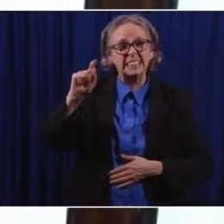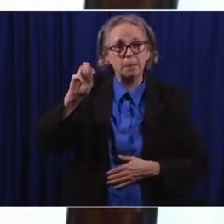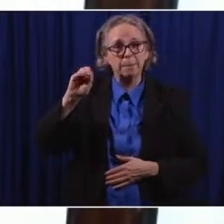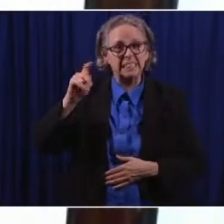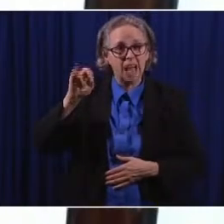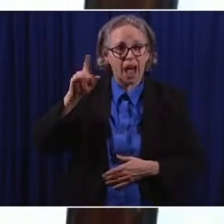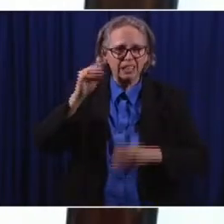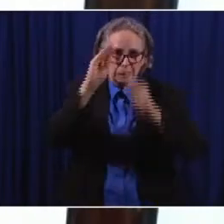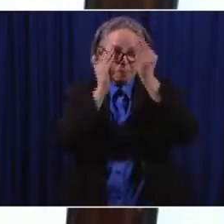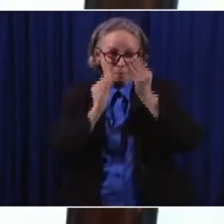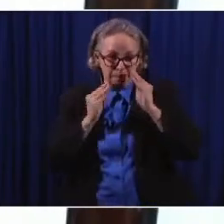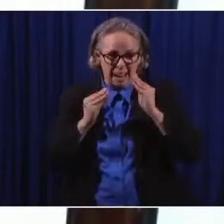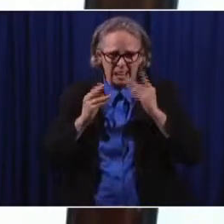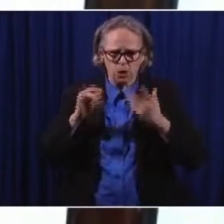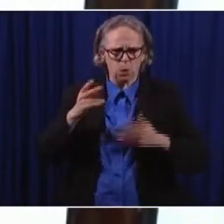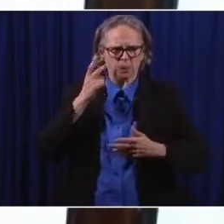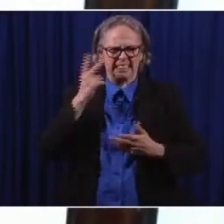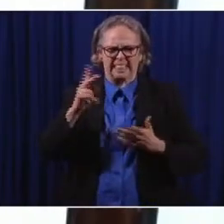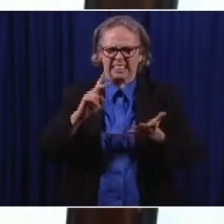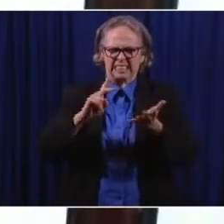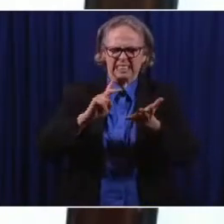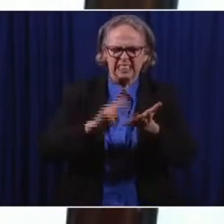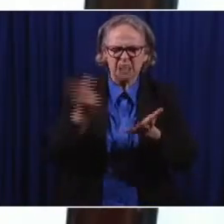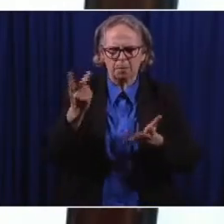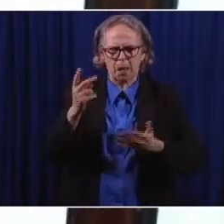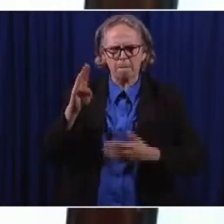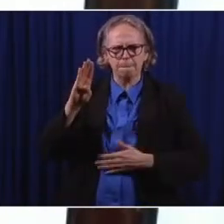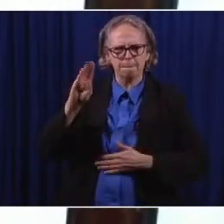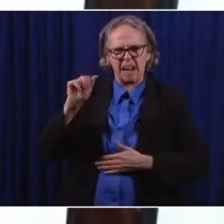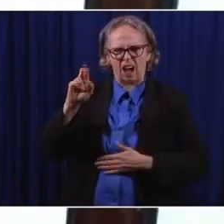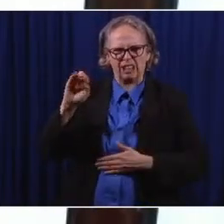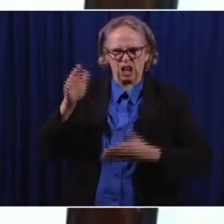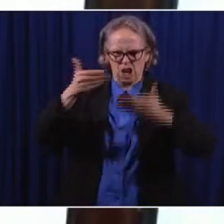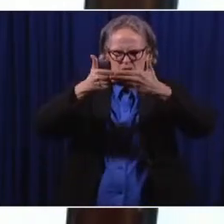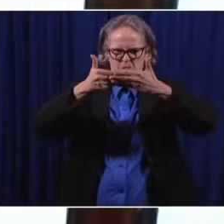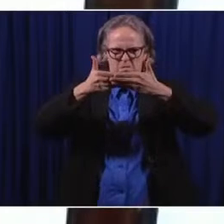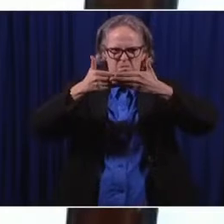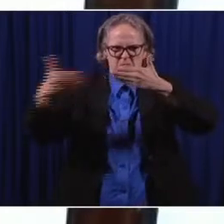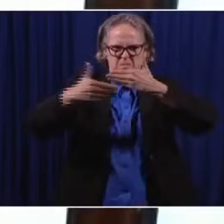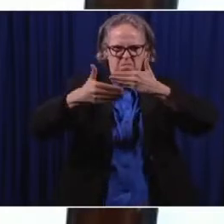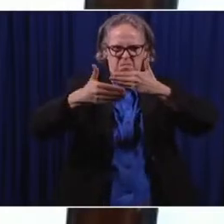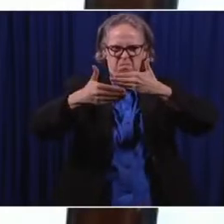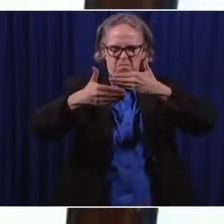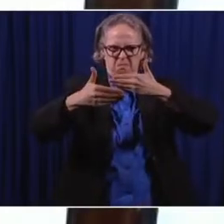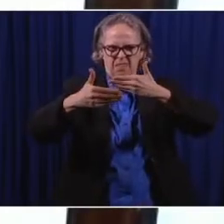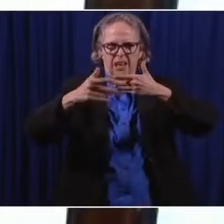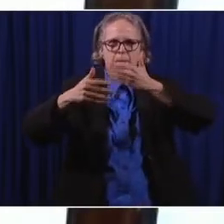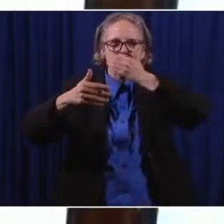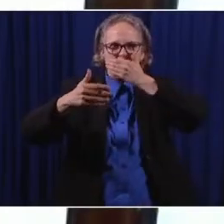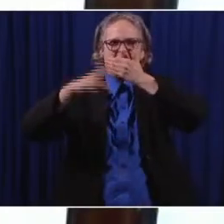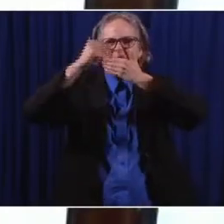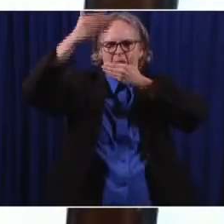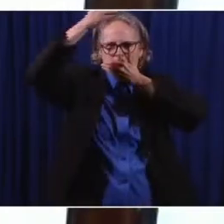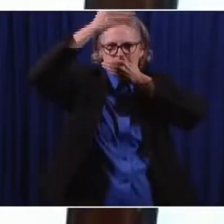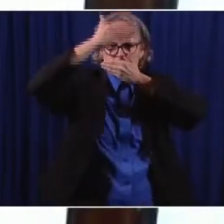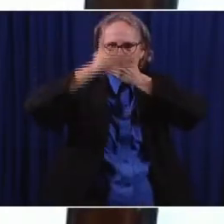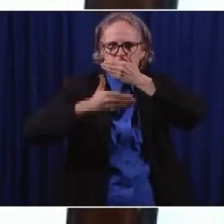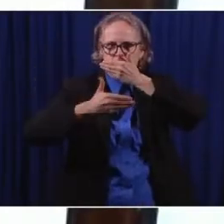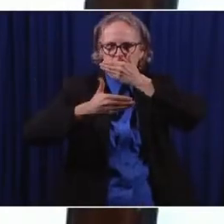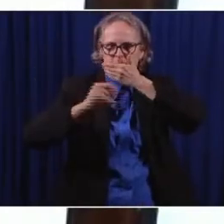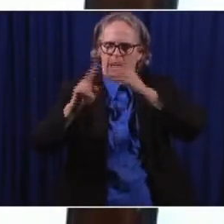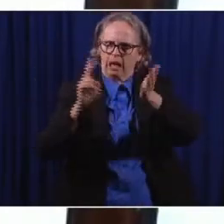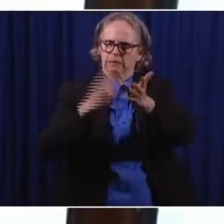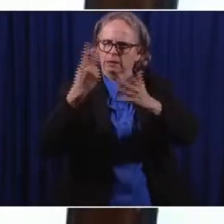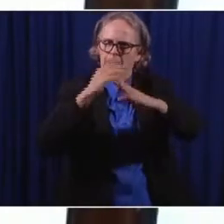in industry. They'd have their face mask and a face shield on. So they are found them, and staff is doing an